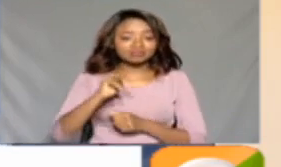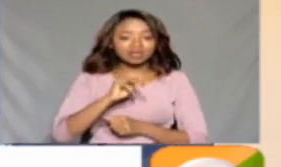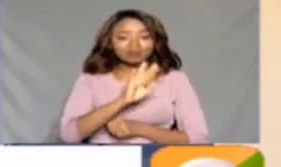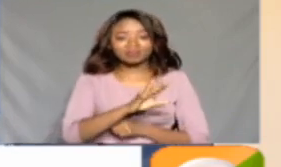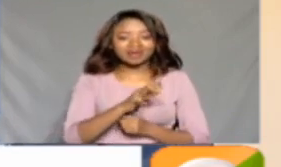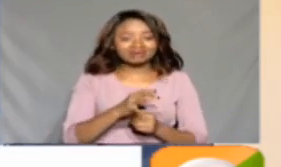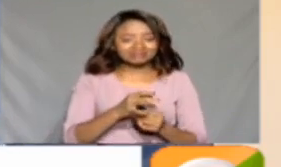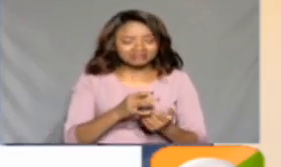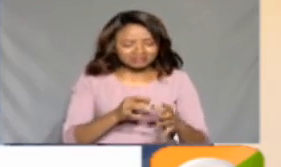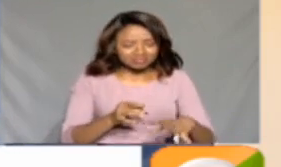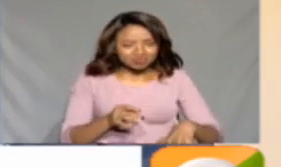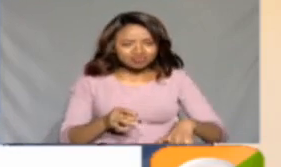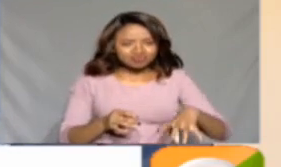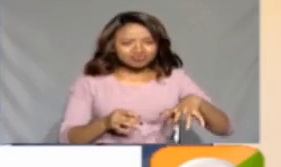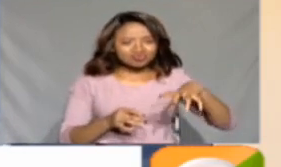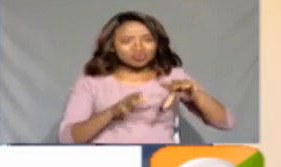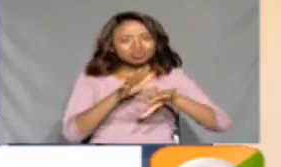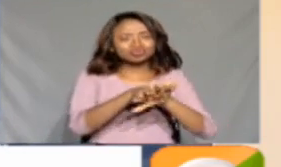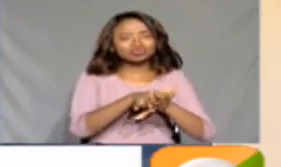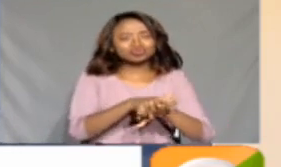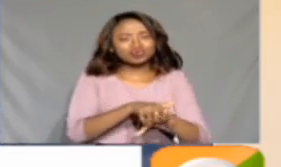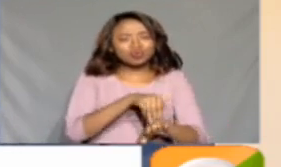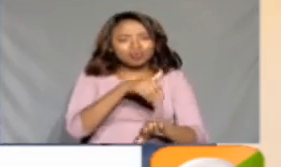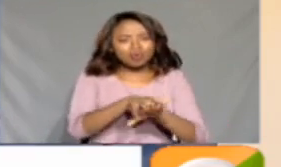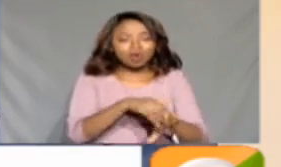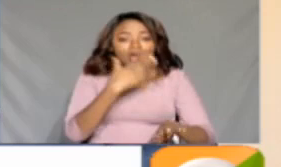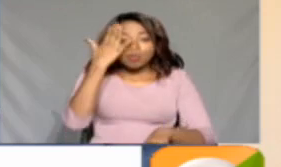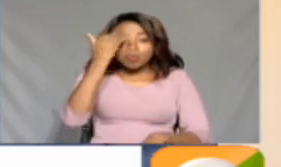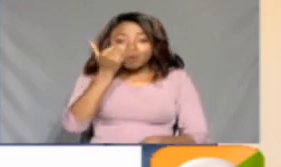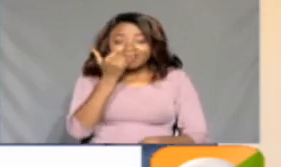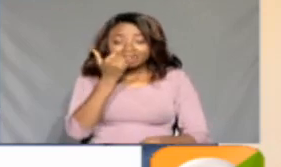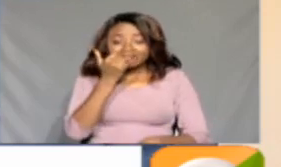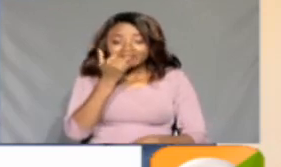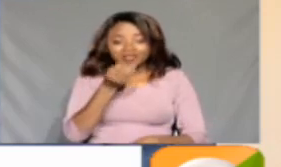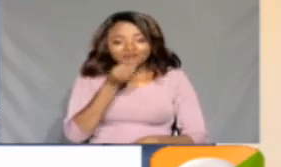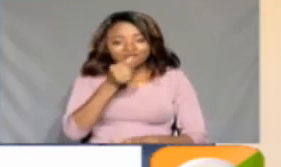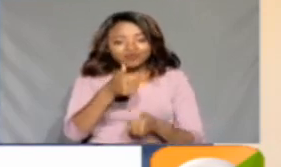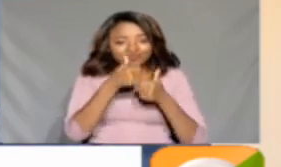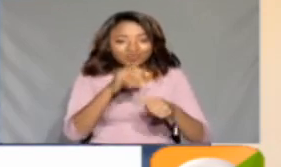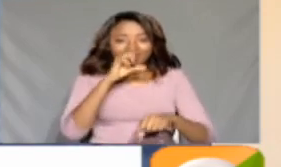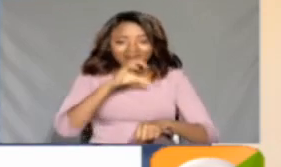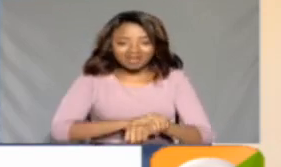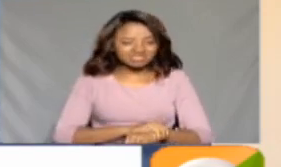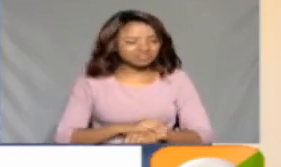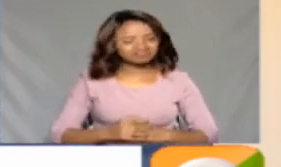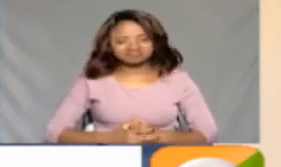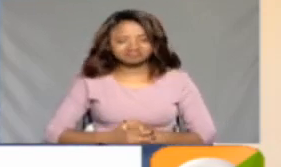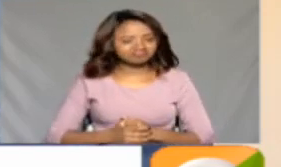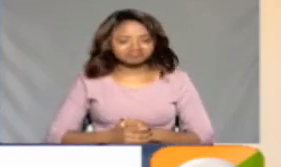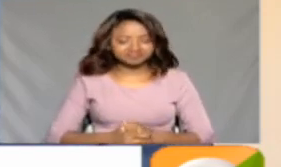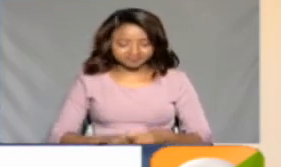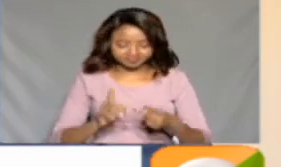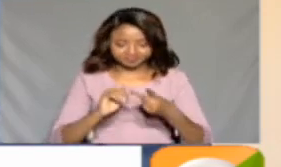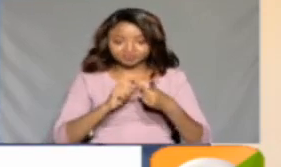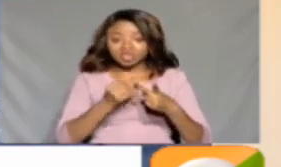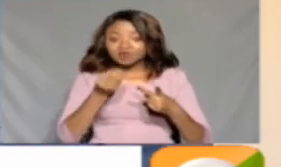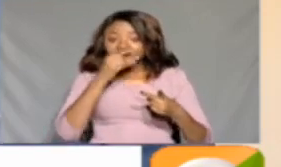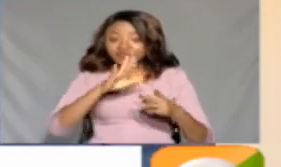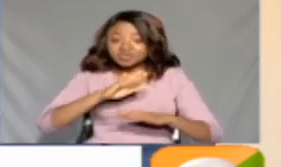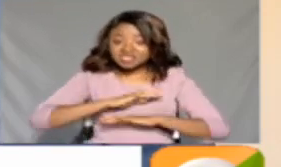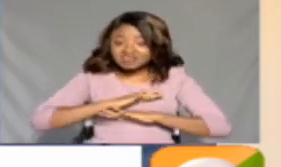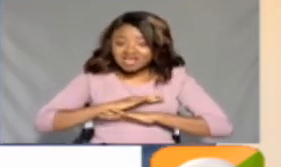stunted growth because of malnutrition. We have challenges in this country in terms of food security. In